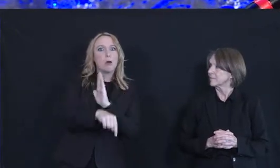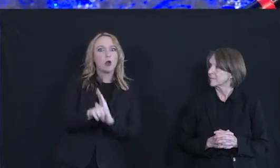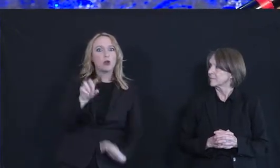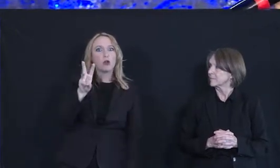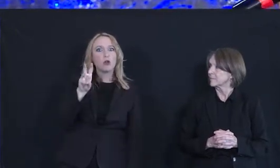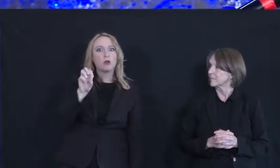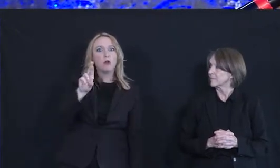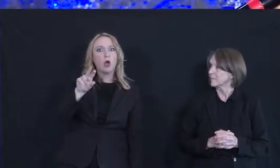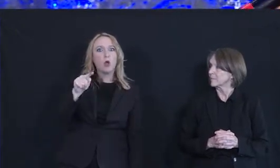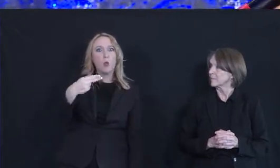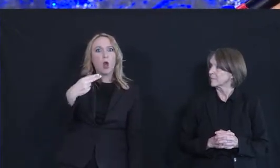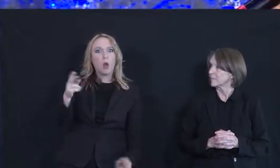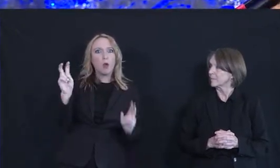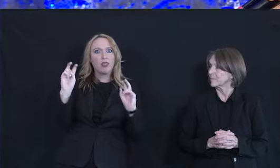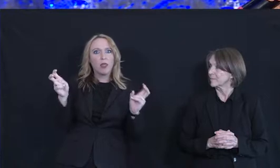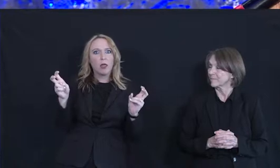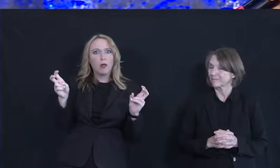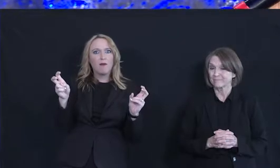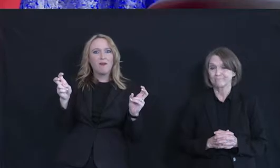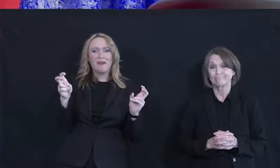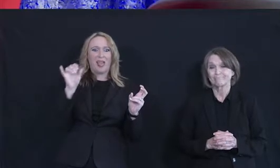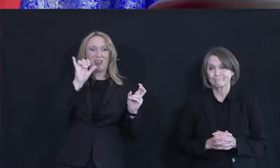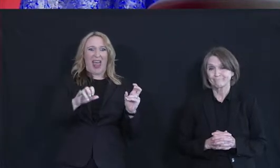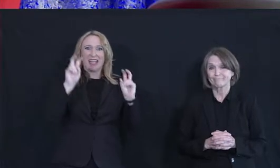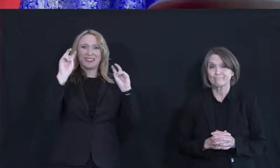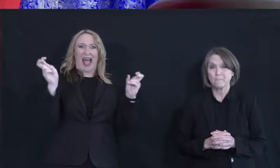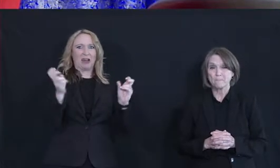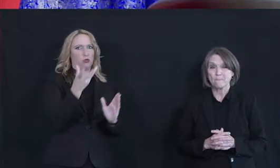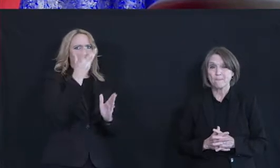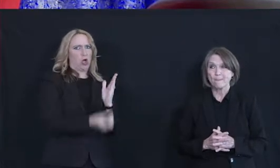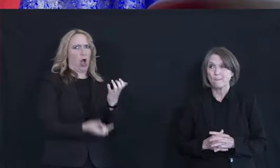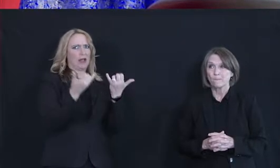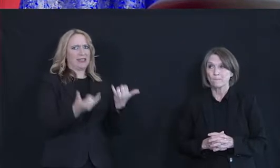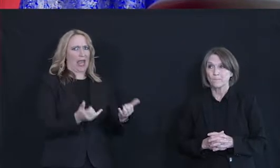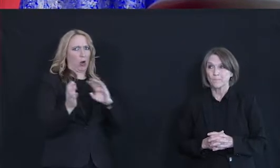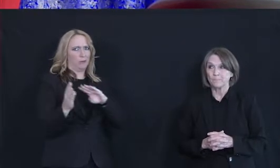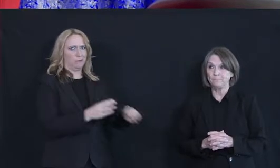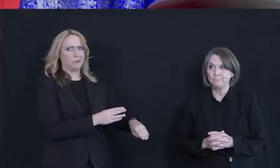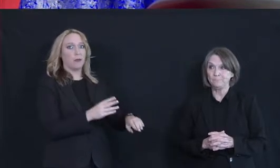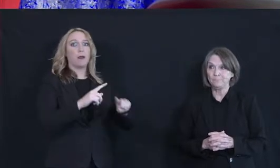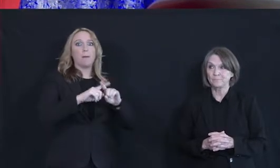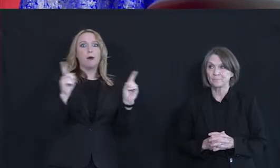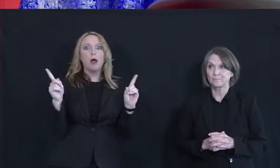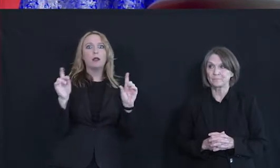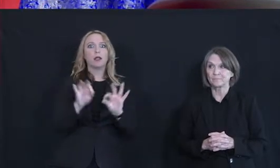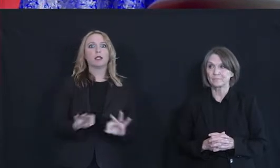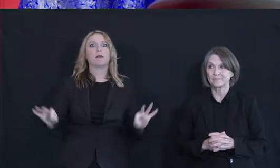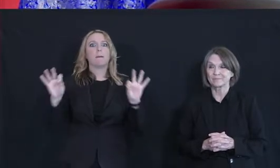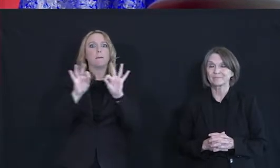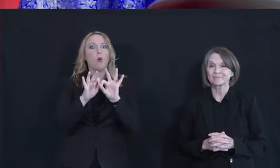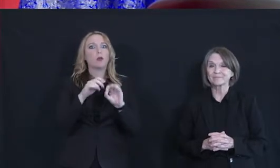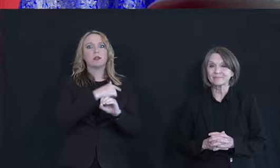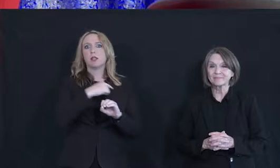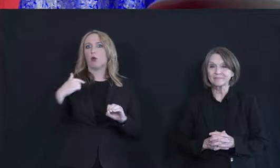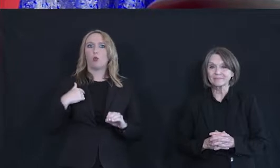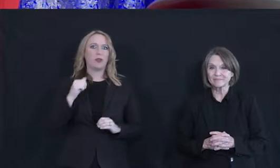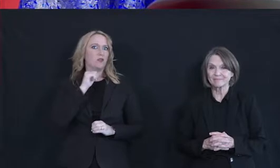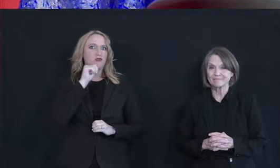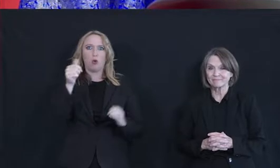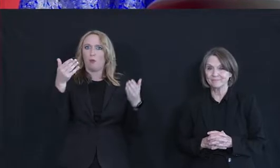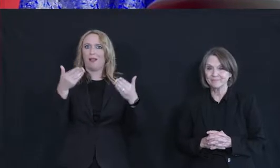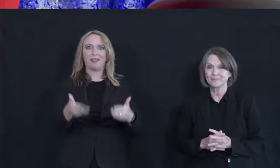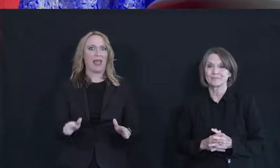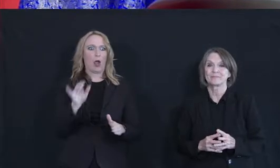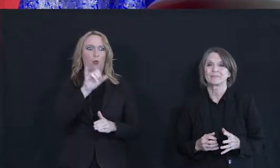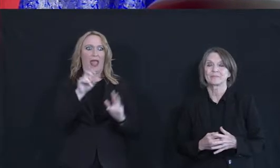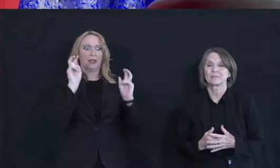narrative than what you have today in our city and we have to fight honestly to keep it from imbalancing again and every